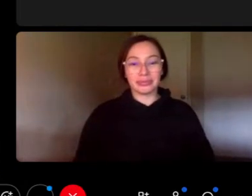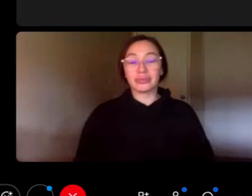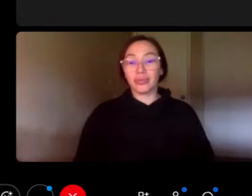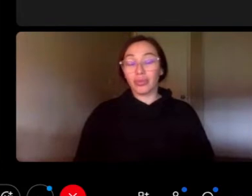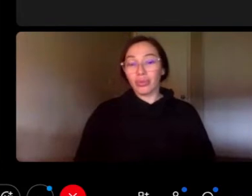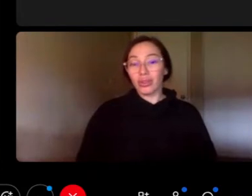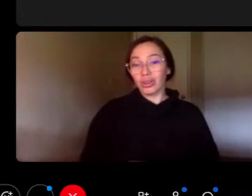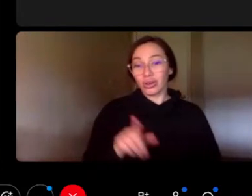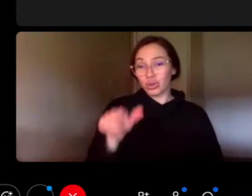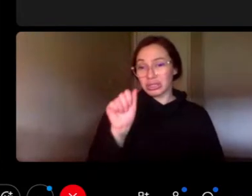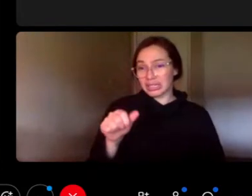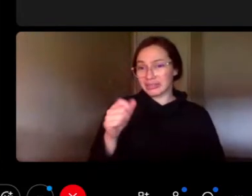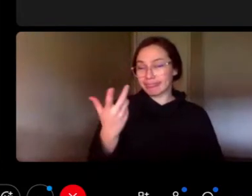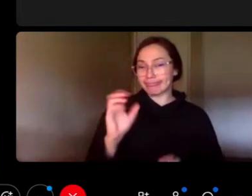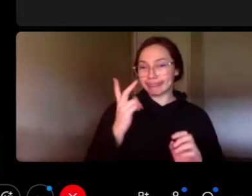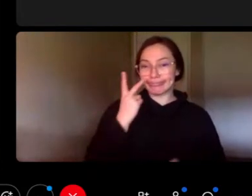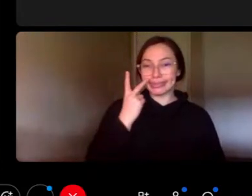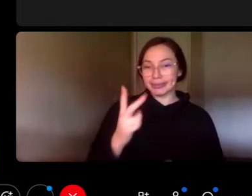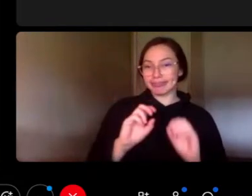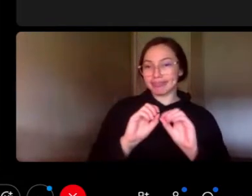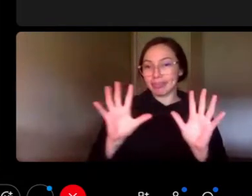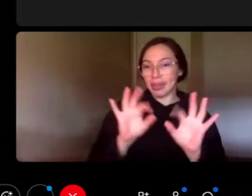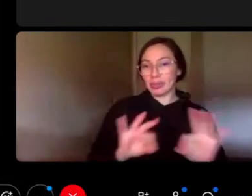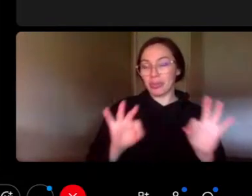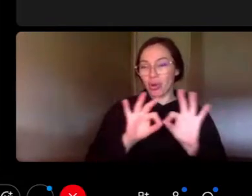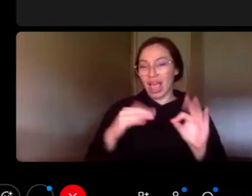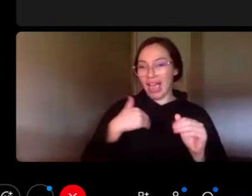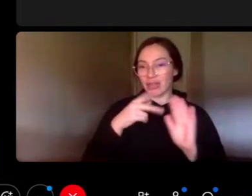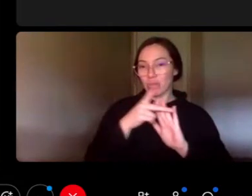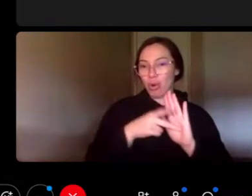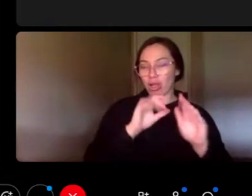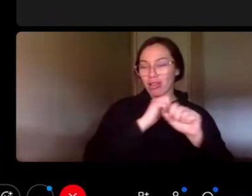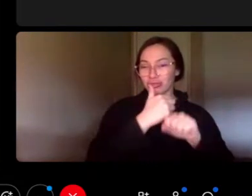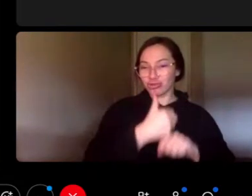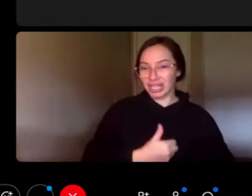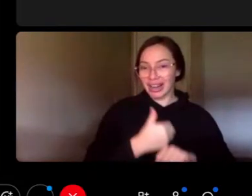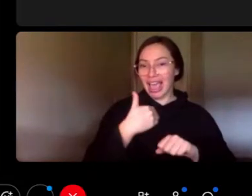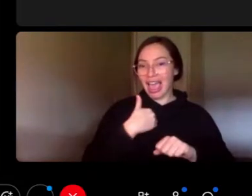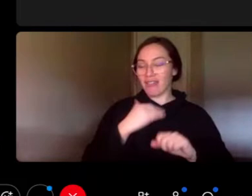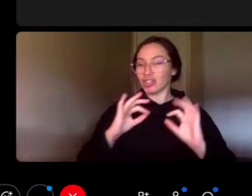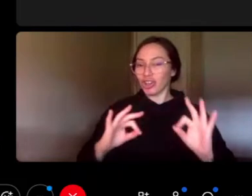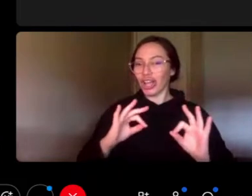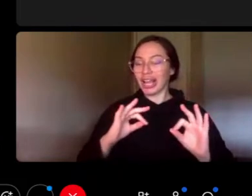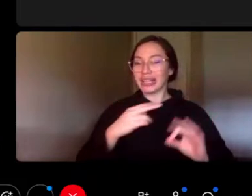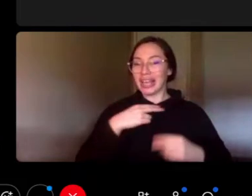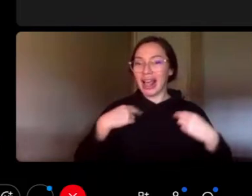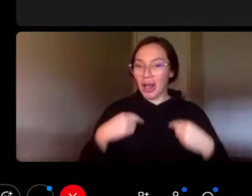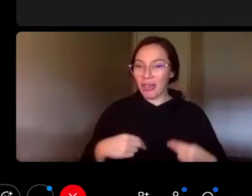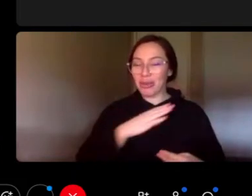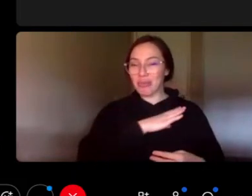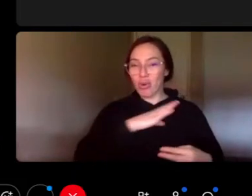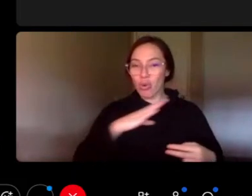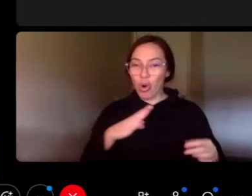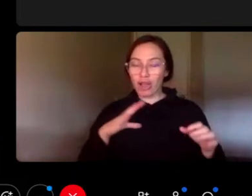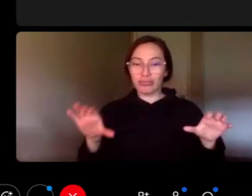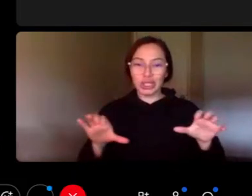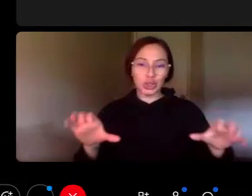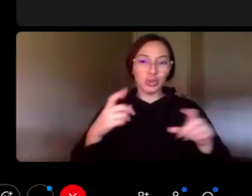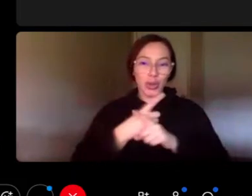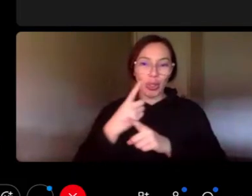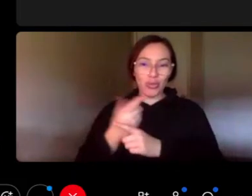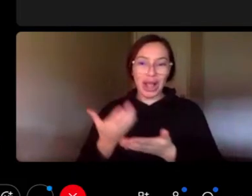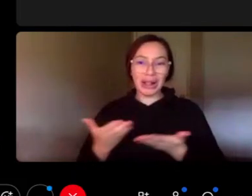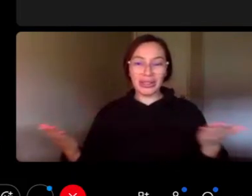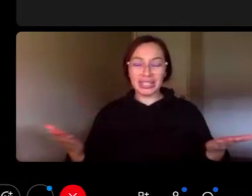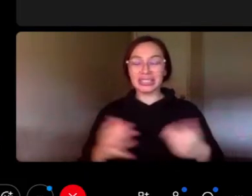So you can see the importance of having these protocols written when you've got a good, healthy board that's kind of staying, doing the right things,